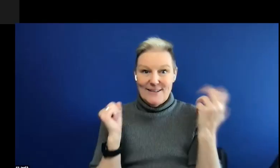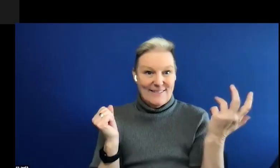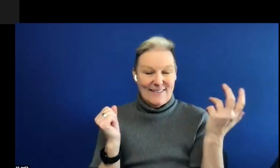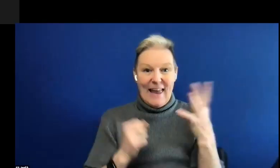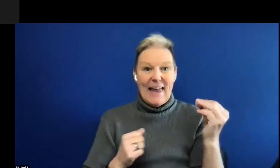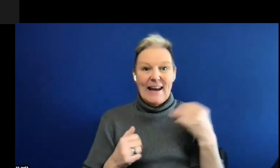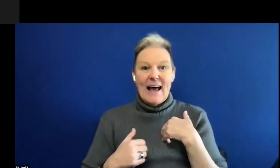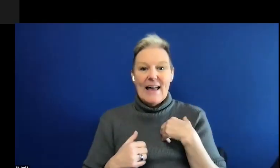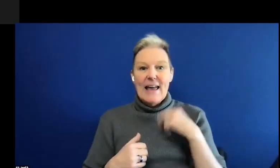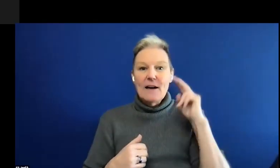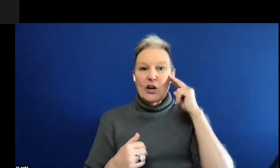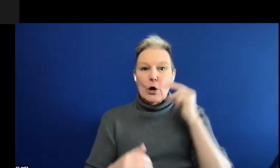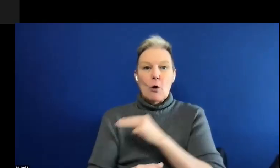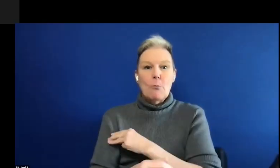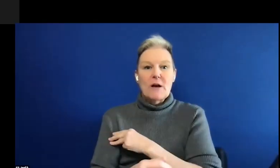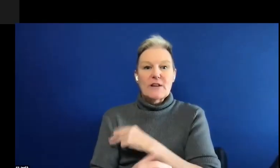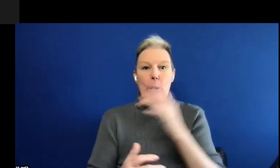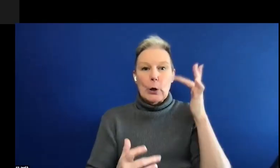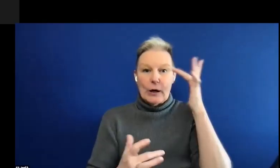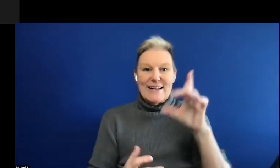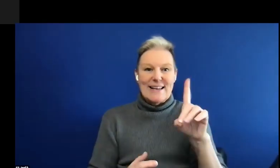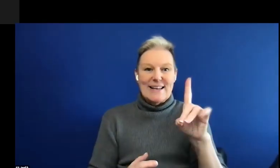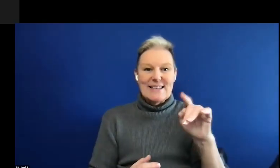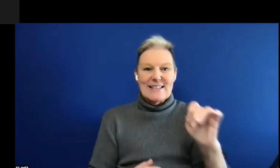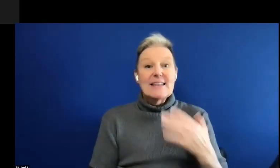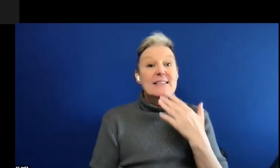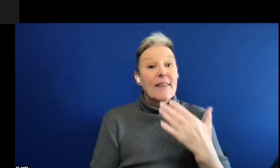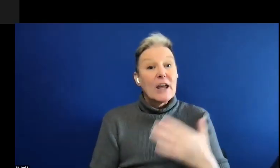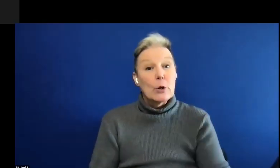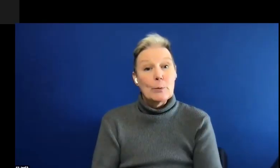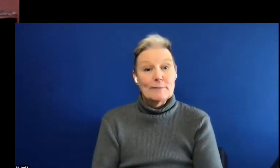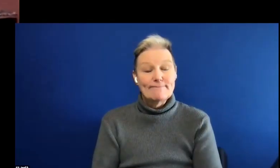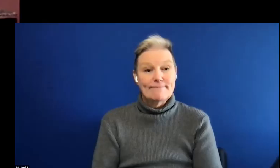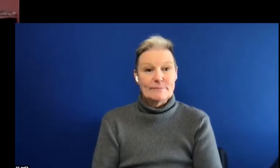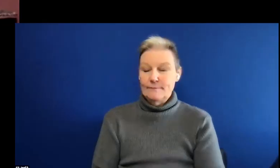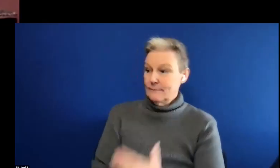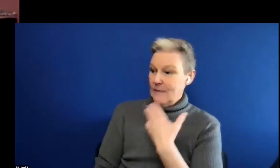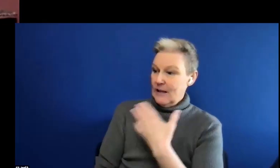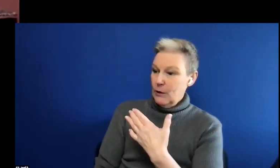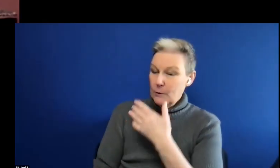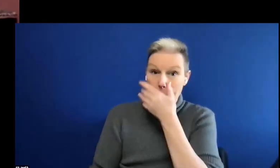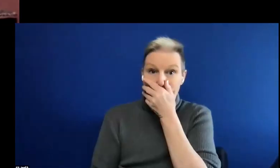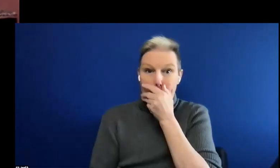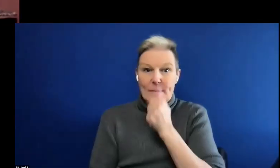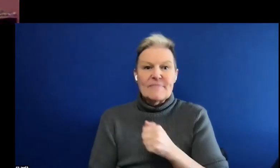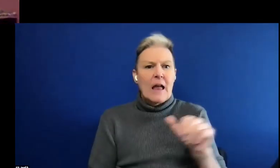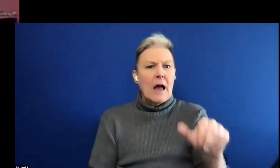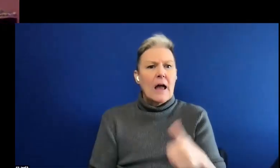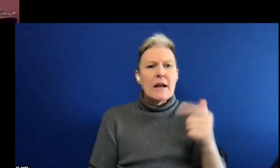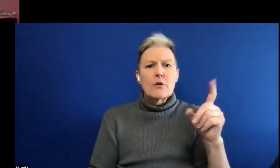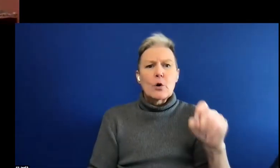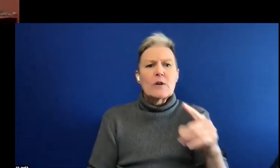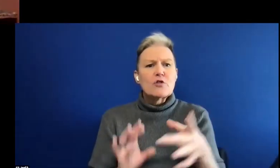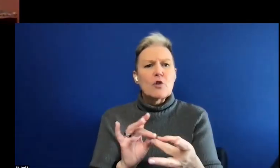And I have a neuromuscular disease. Thank you. Thank you. Are there any other questions